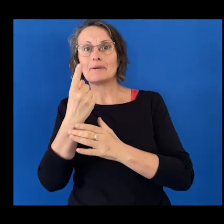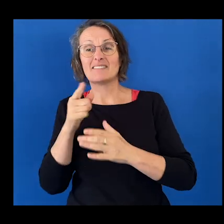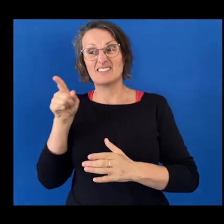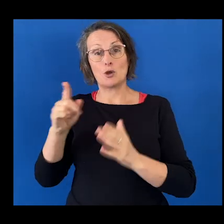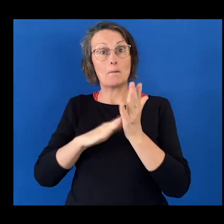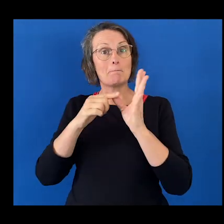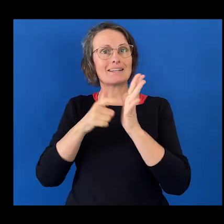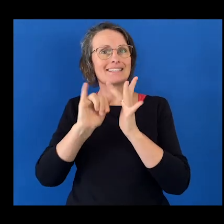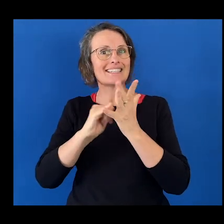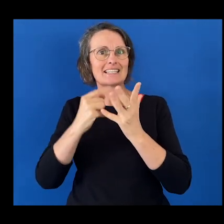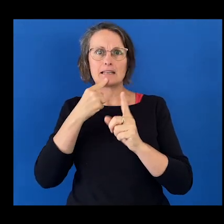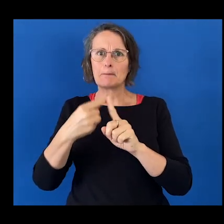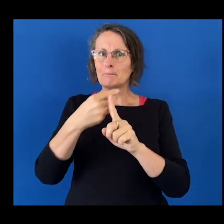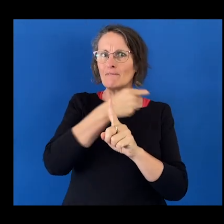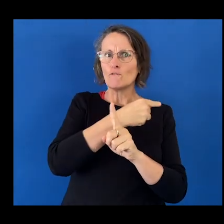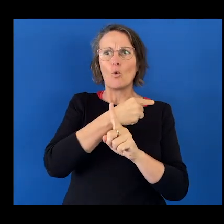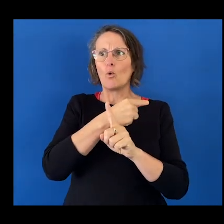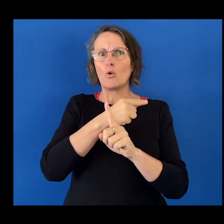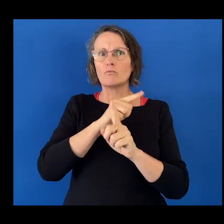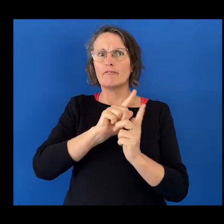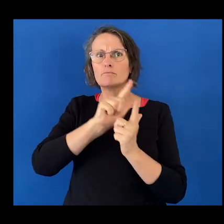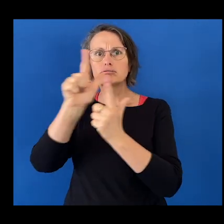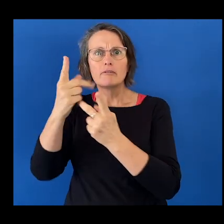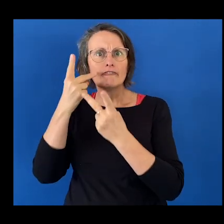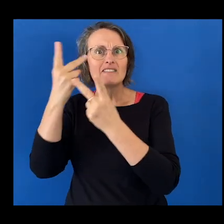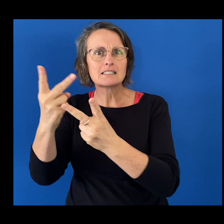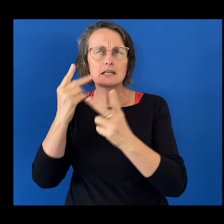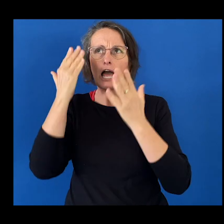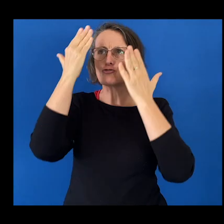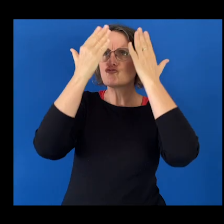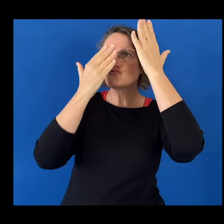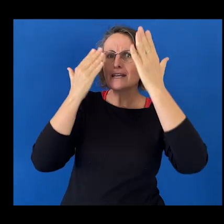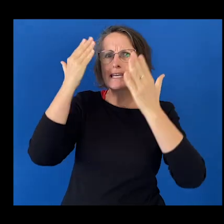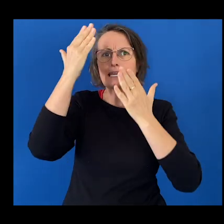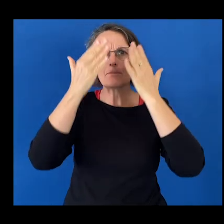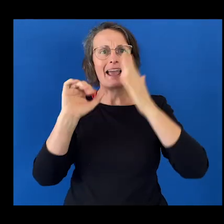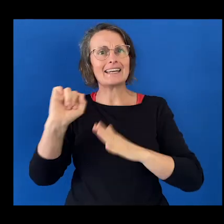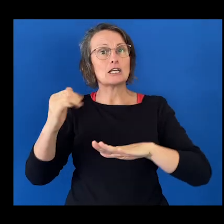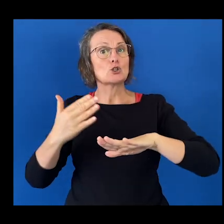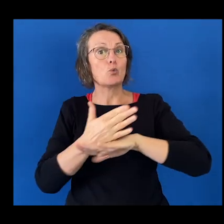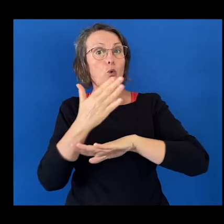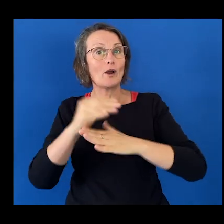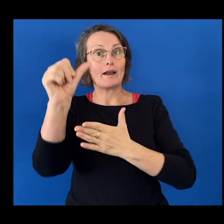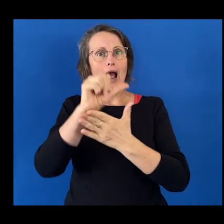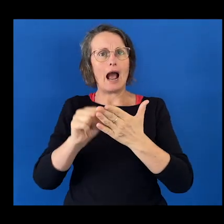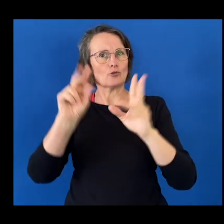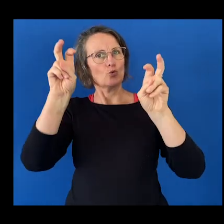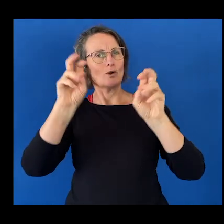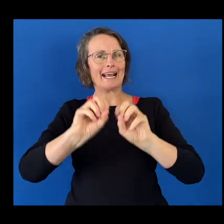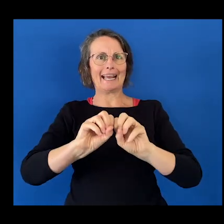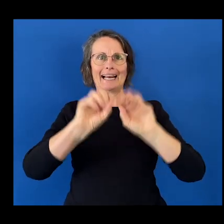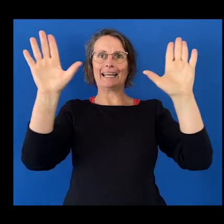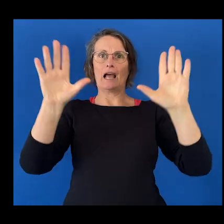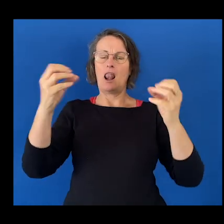says, "I've often travelled in my imagination, and since the main goal of my work is clarity of light, I ask